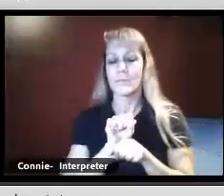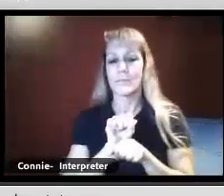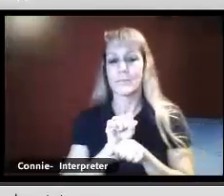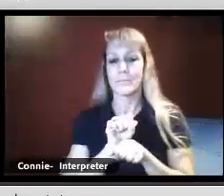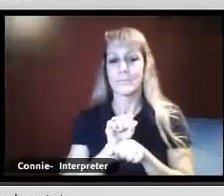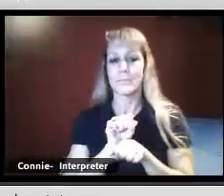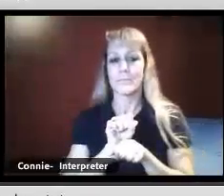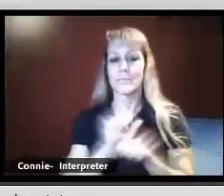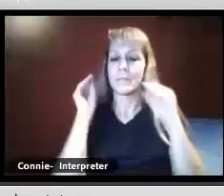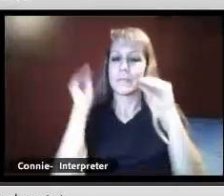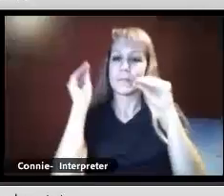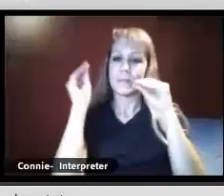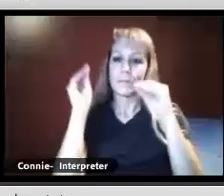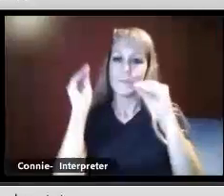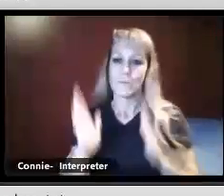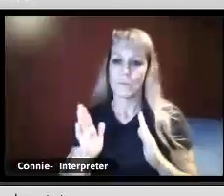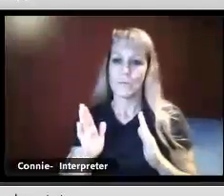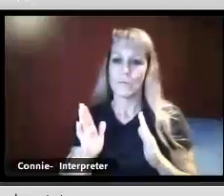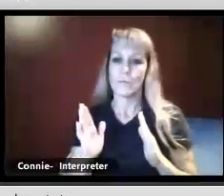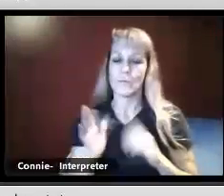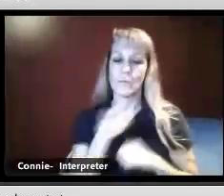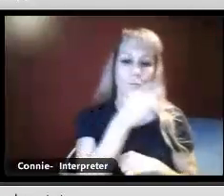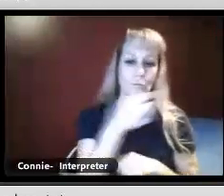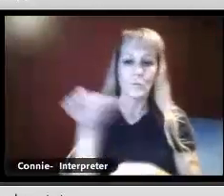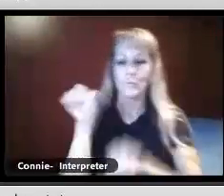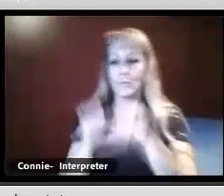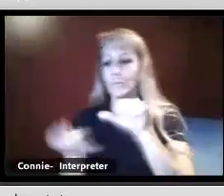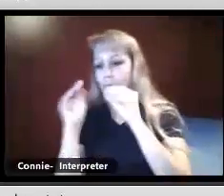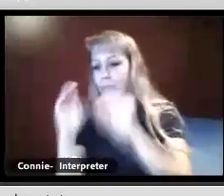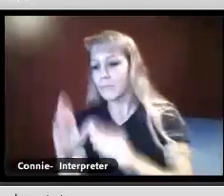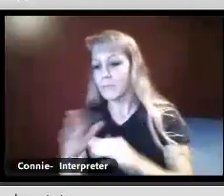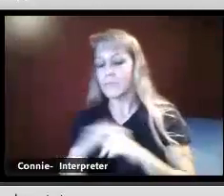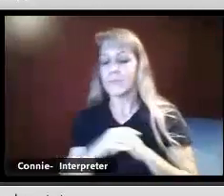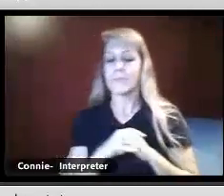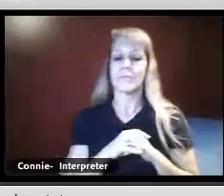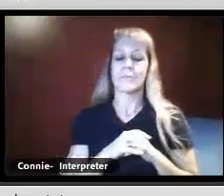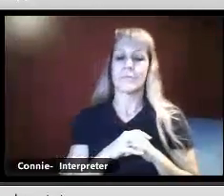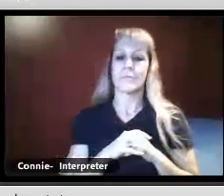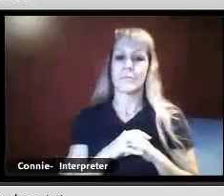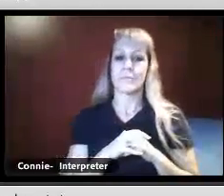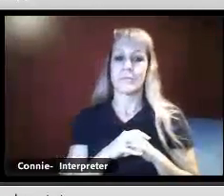And a teacher, whether you or a science teacher,